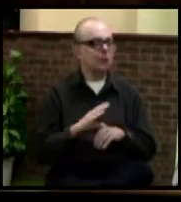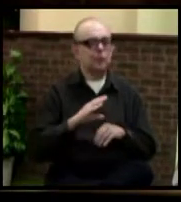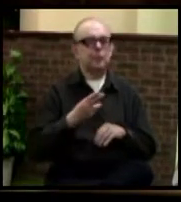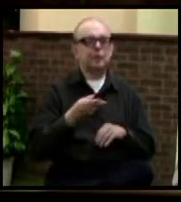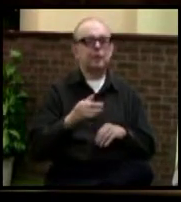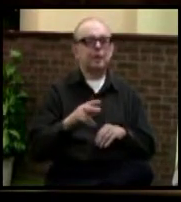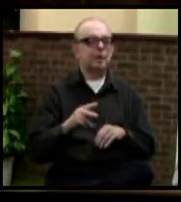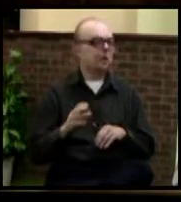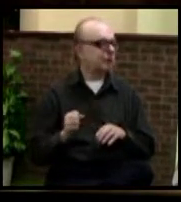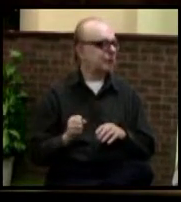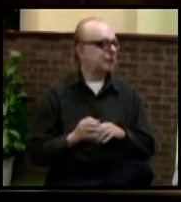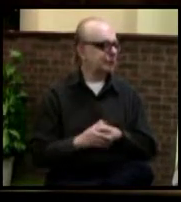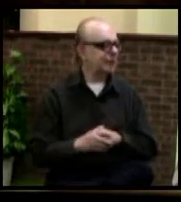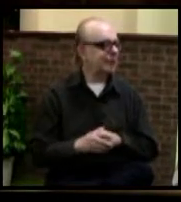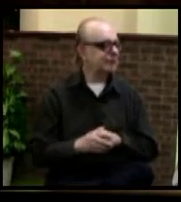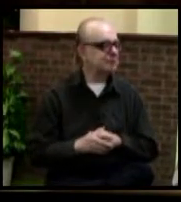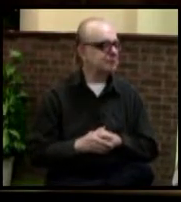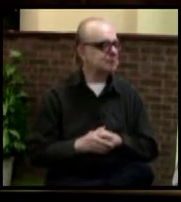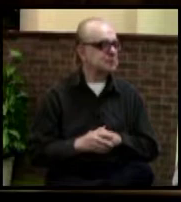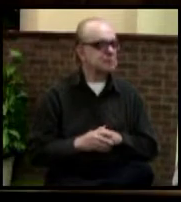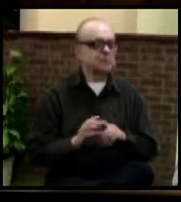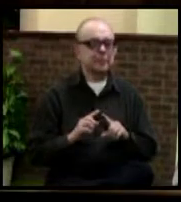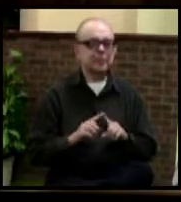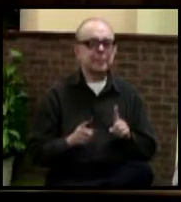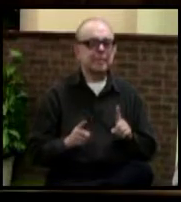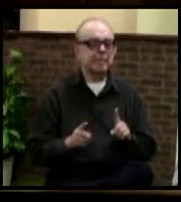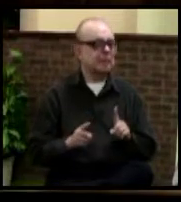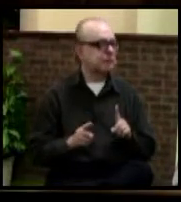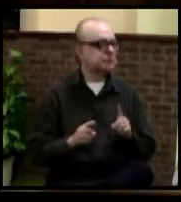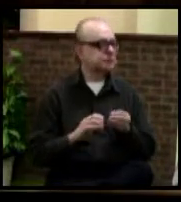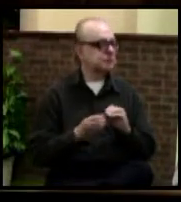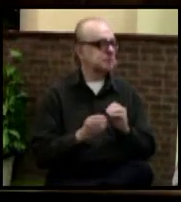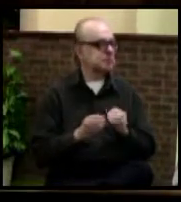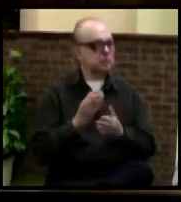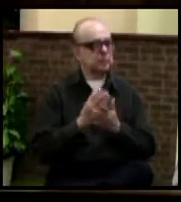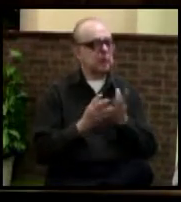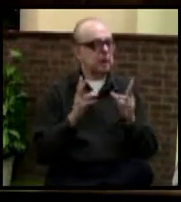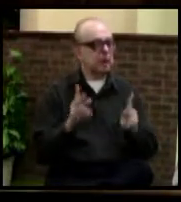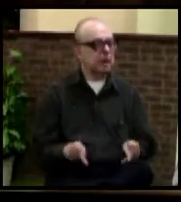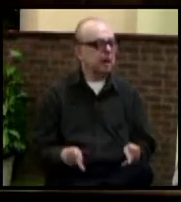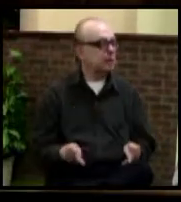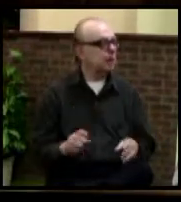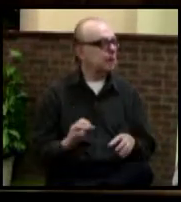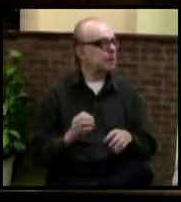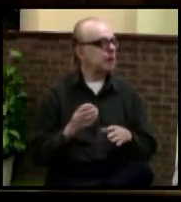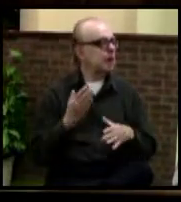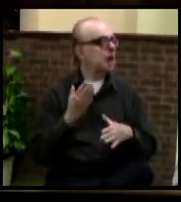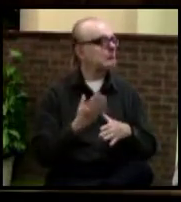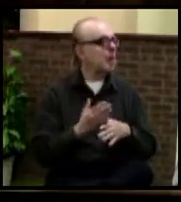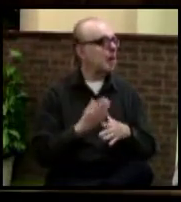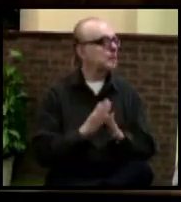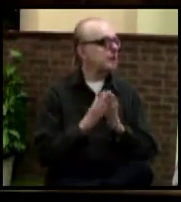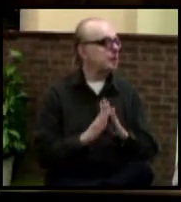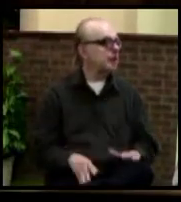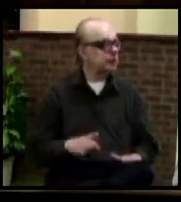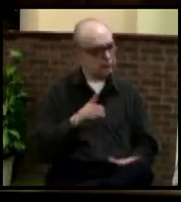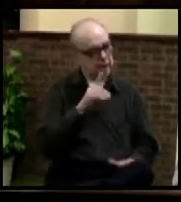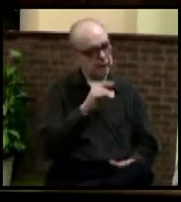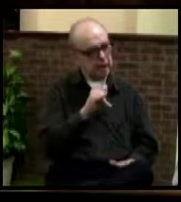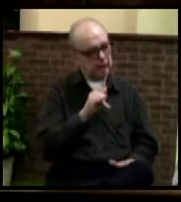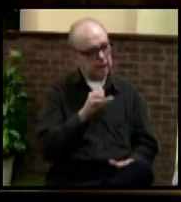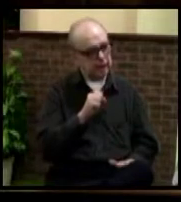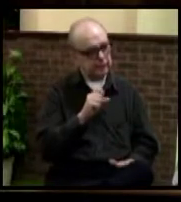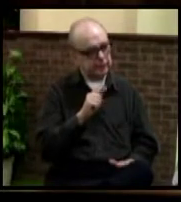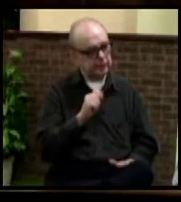The good cop shows. But it's a code that says someone is disturbing the peace.